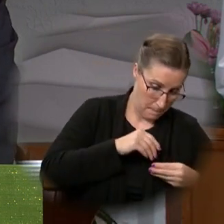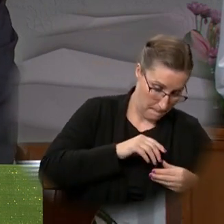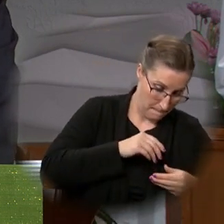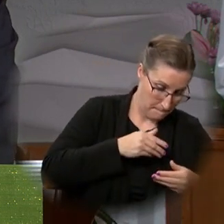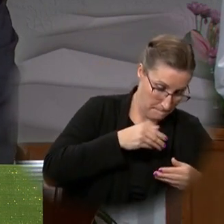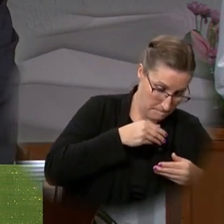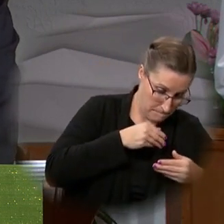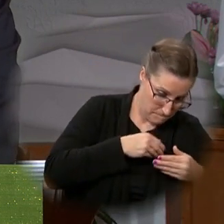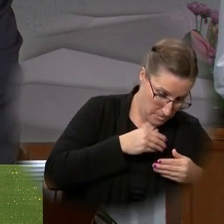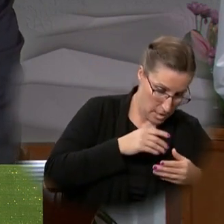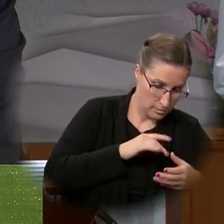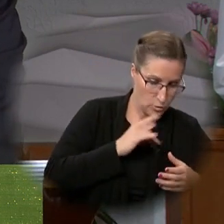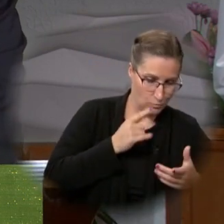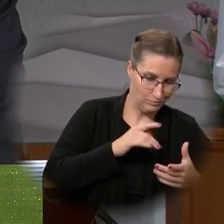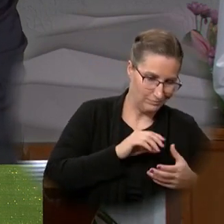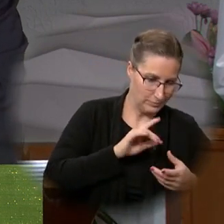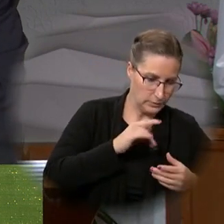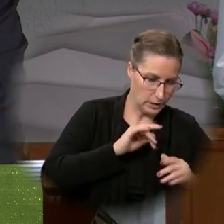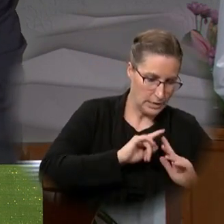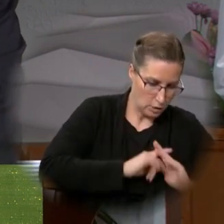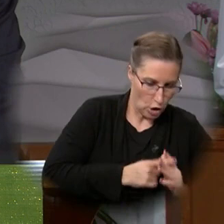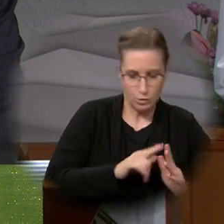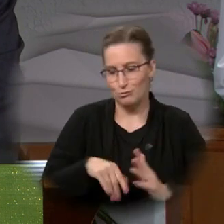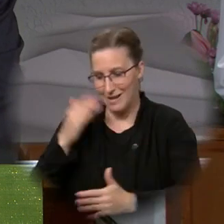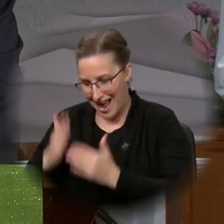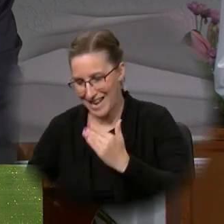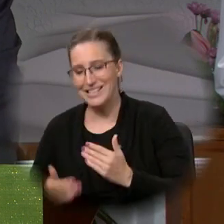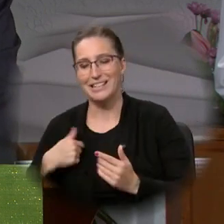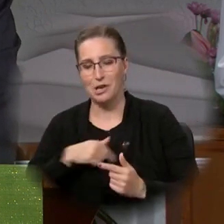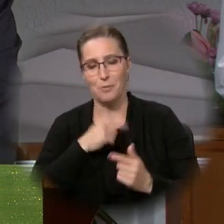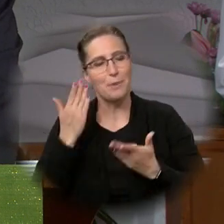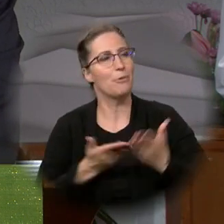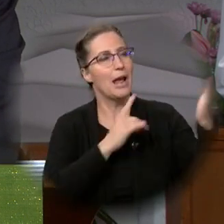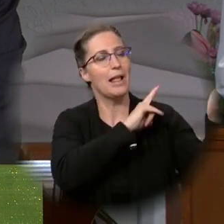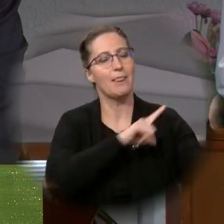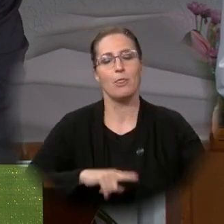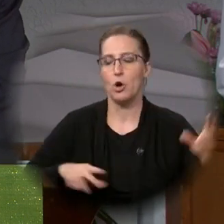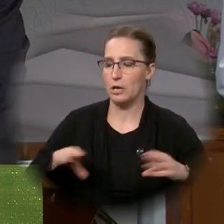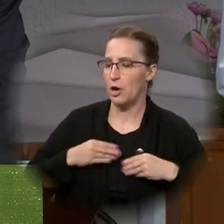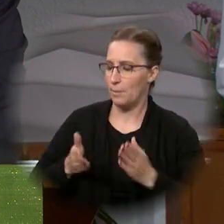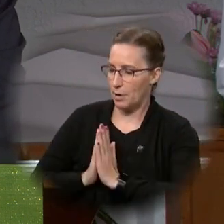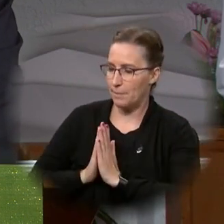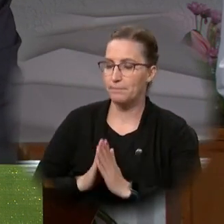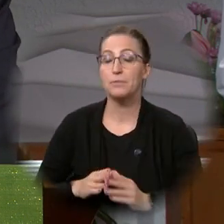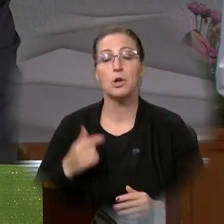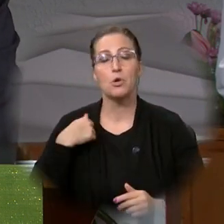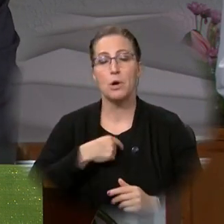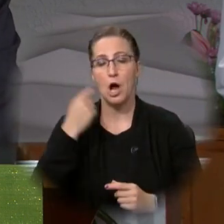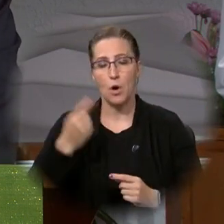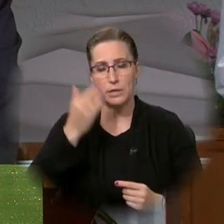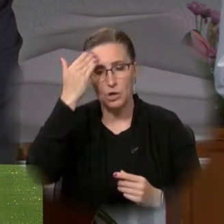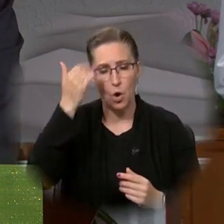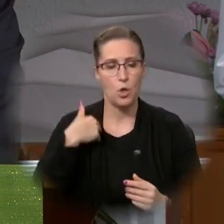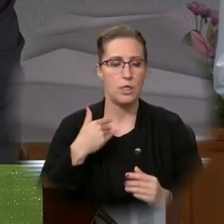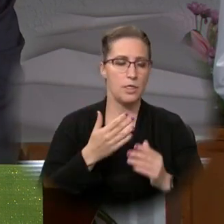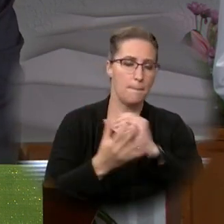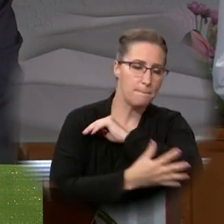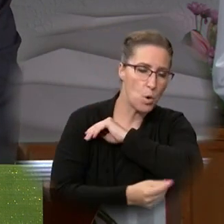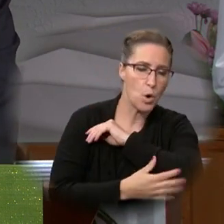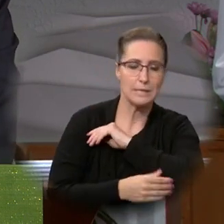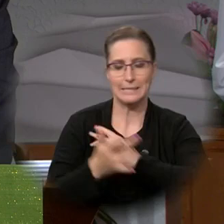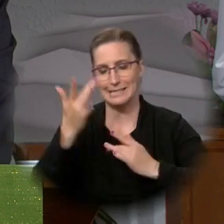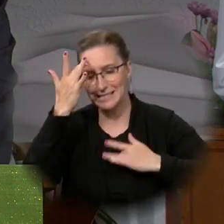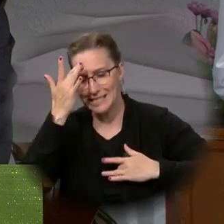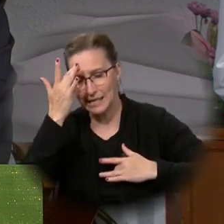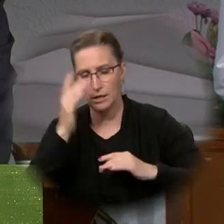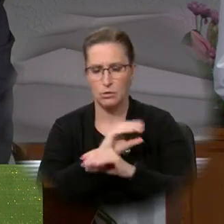we pray to the Lord. Lord, hear our prayer. That we always hold in prayer the poor, the sick, and the